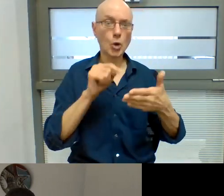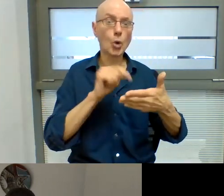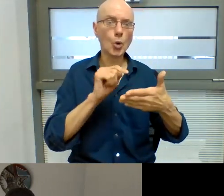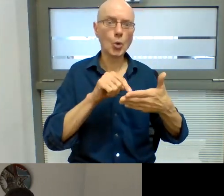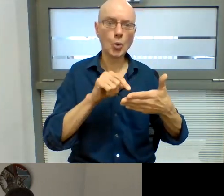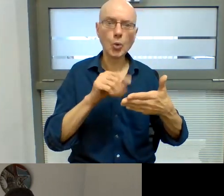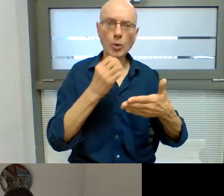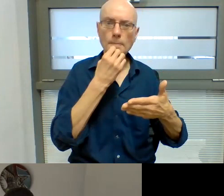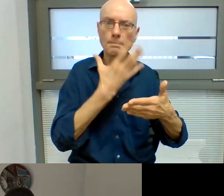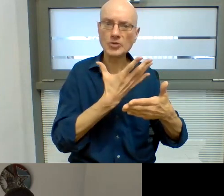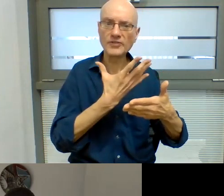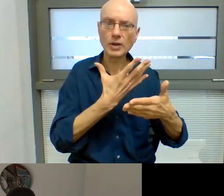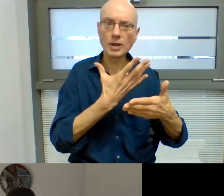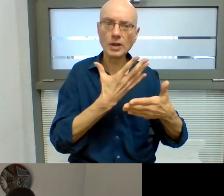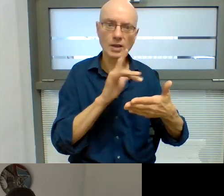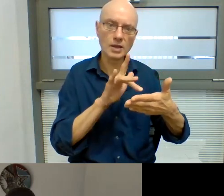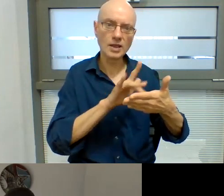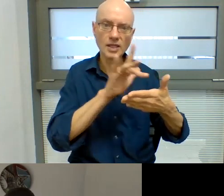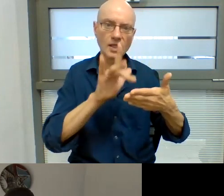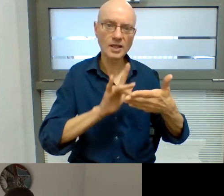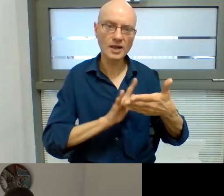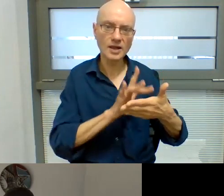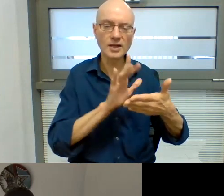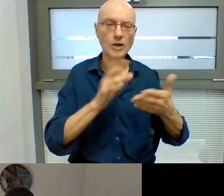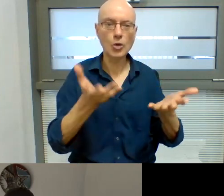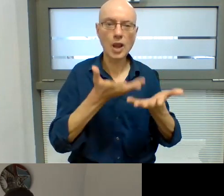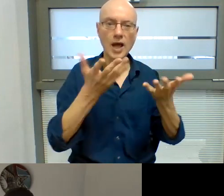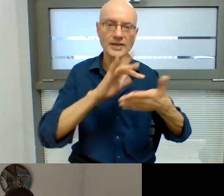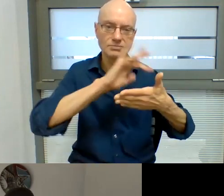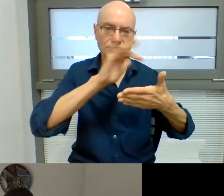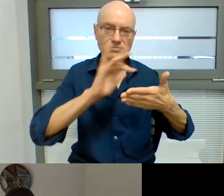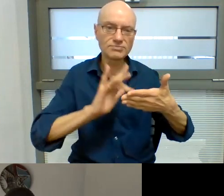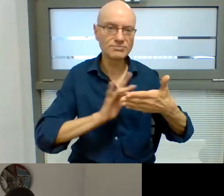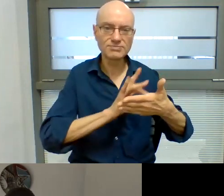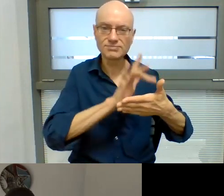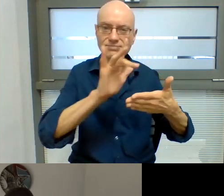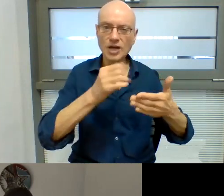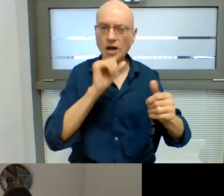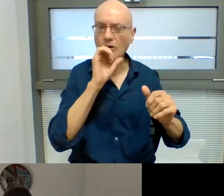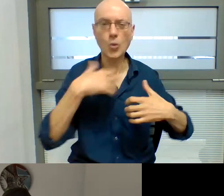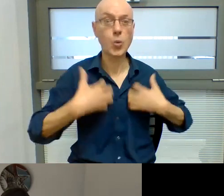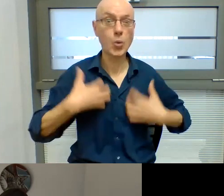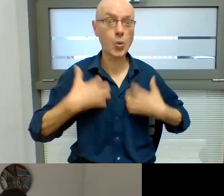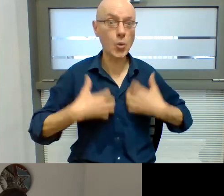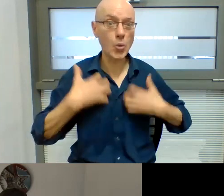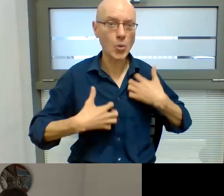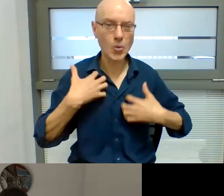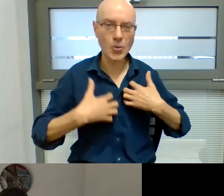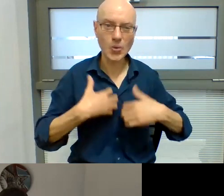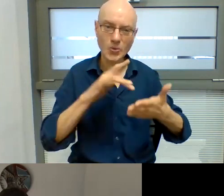was a beautiful thing when that iPencil just glided across that surface. Oh my God, I was so excited by that.